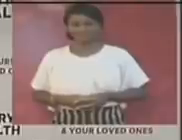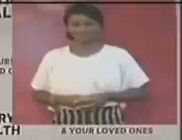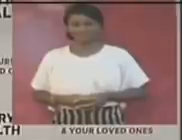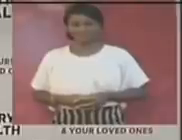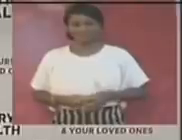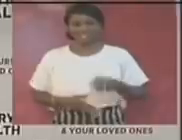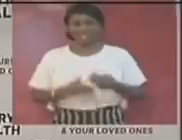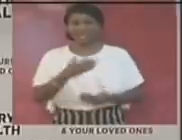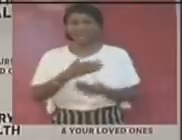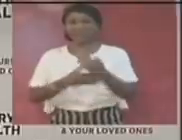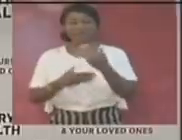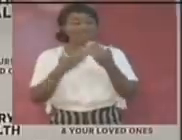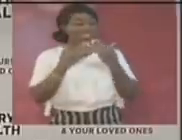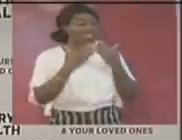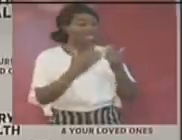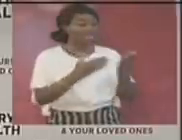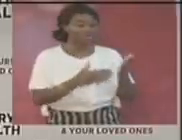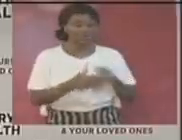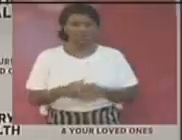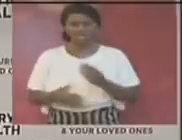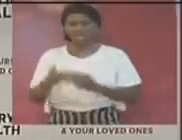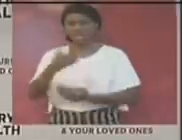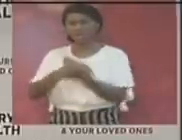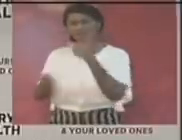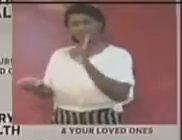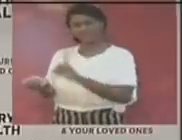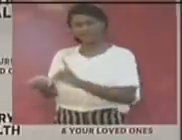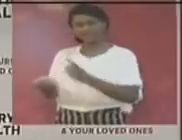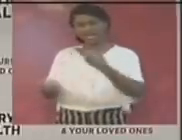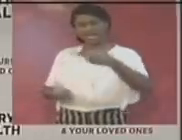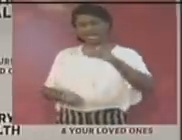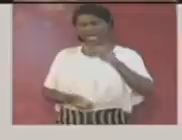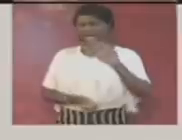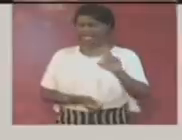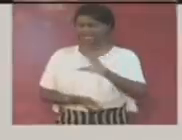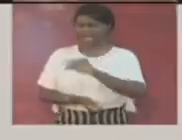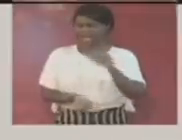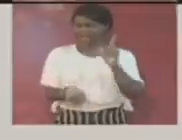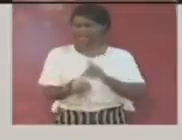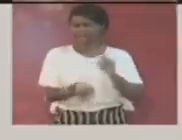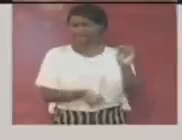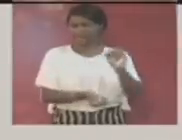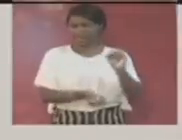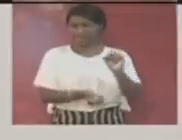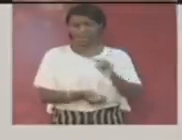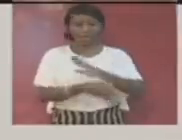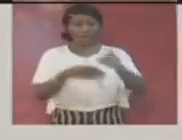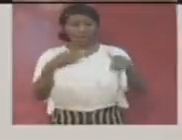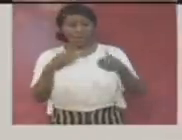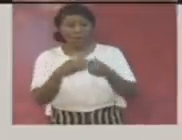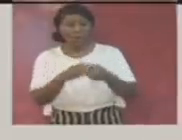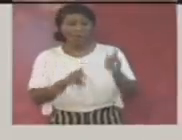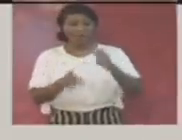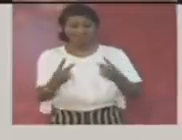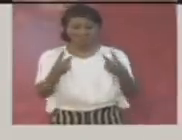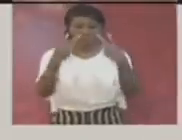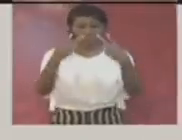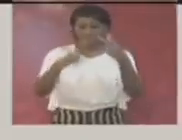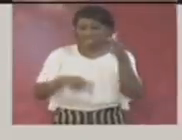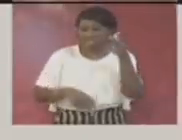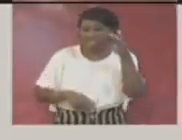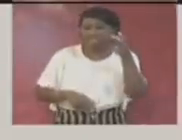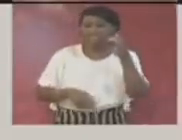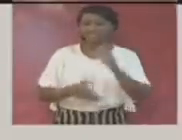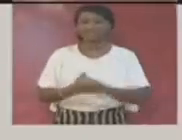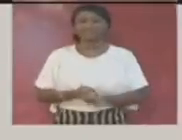Hi, good morning. Thank you, Ms. Alcantara. Morning to Dr. Hines and Dr. Mohammed, members of the media, members of the viewing and listening public.